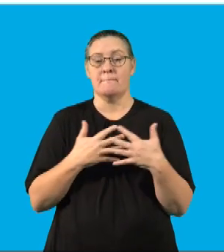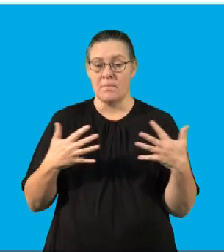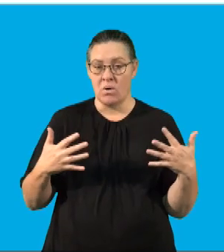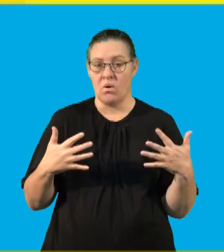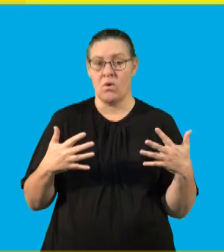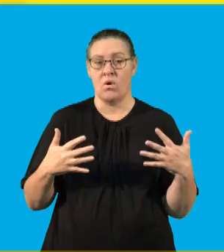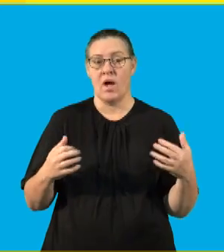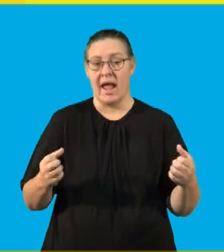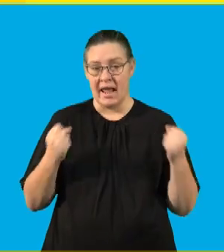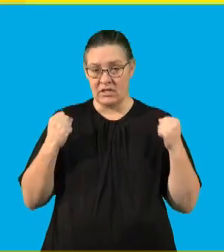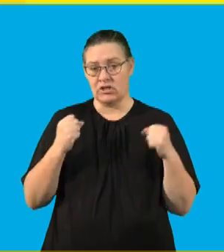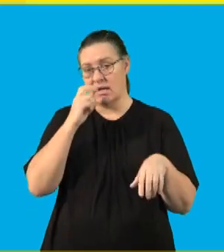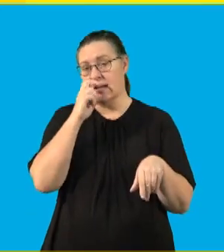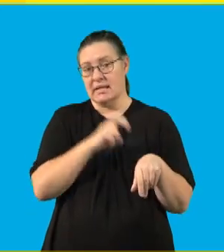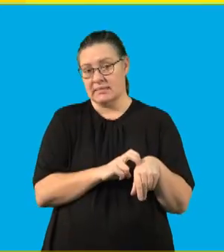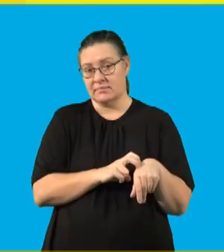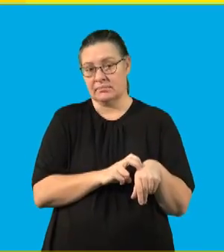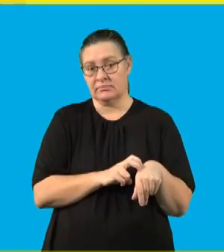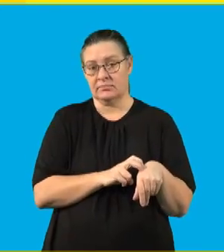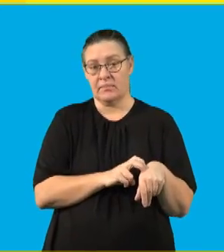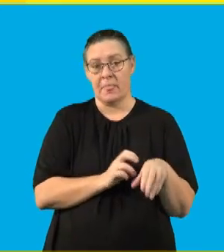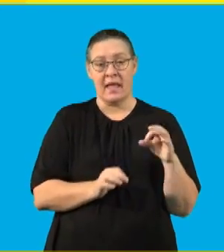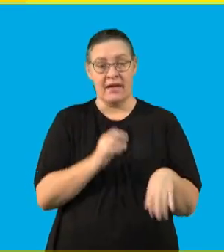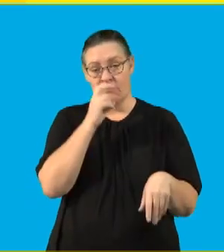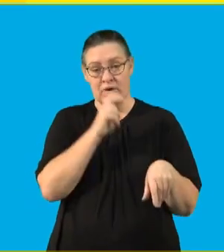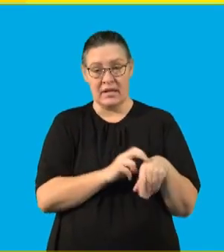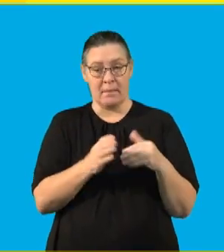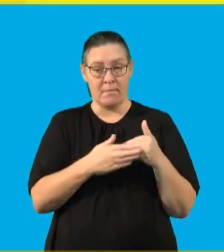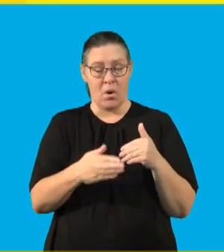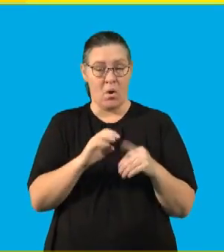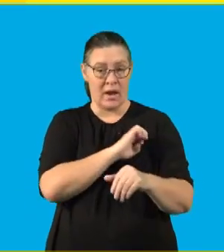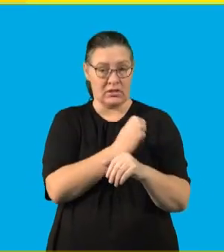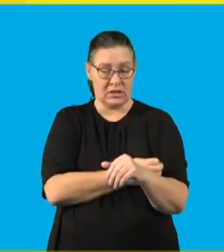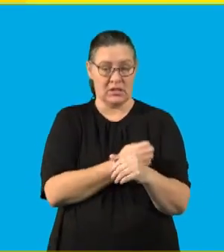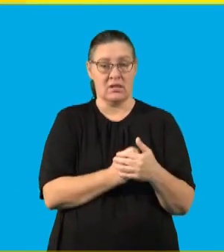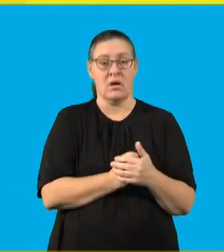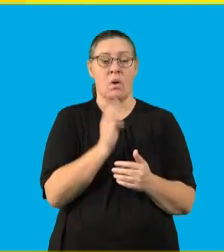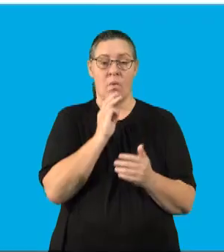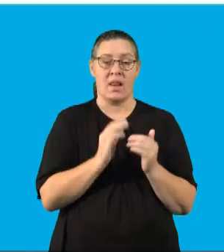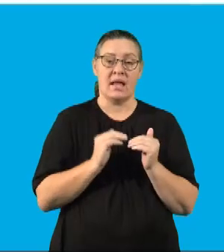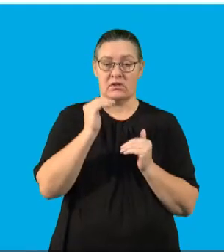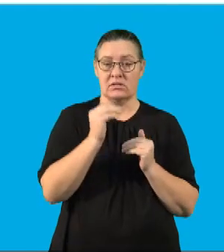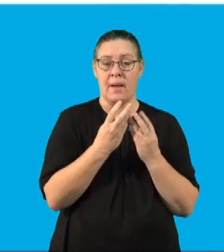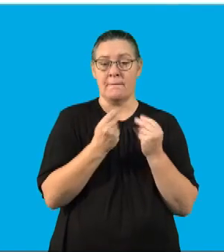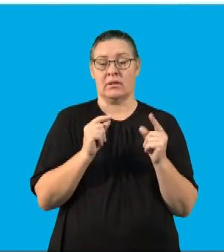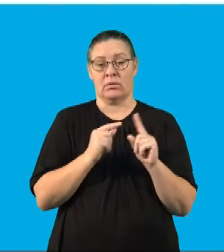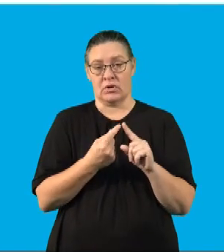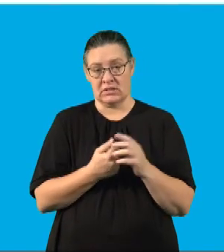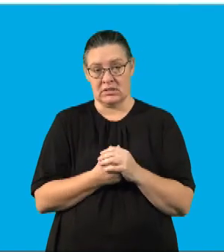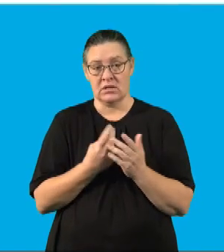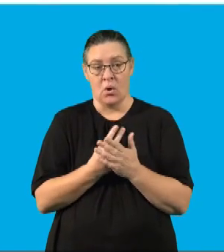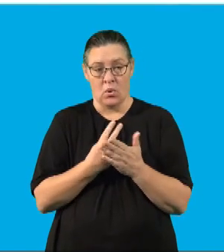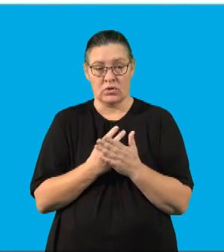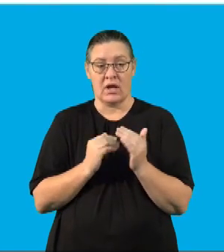chain becomes, more and more energy is going to be required. If we require more energy, that means we are going to increase the melting